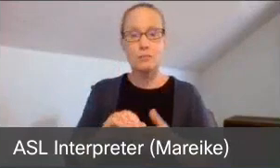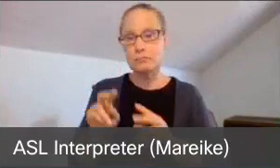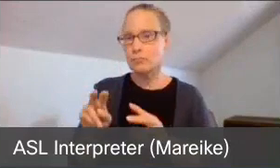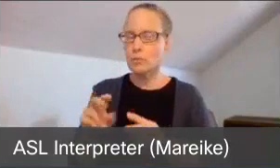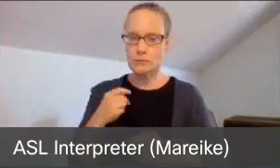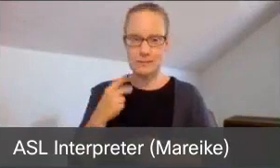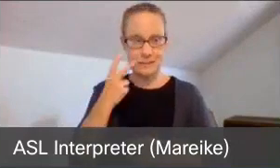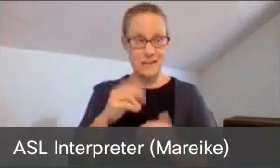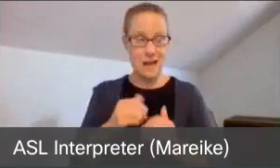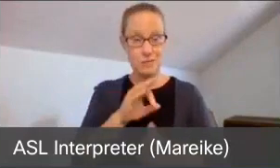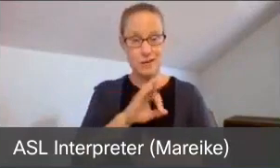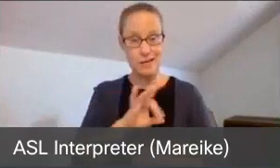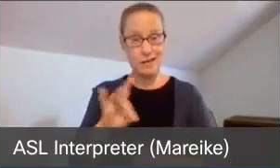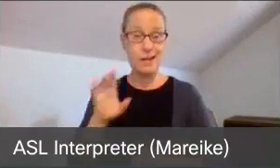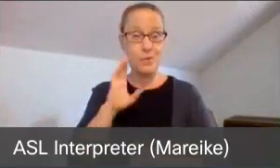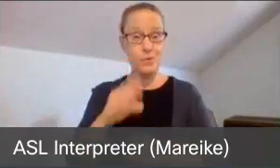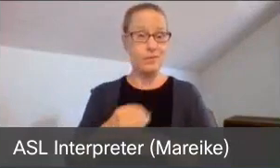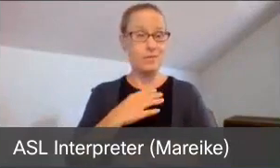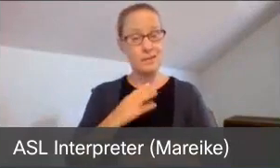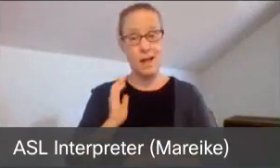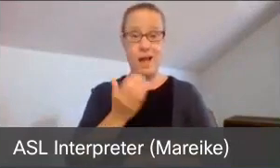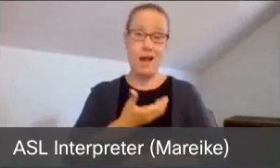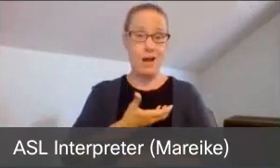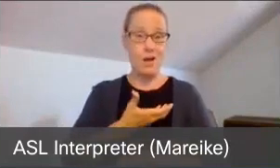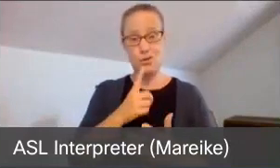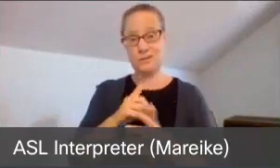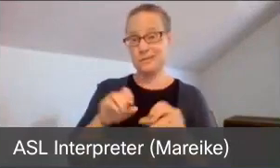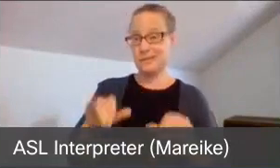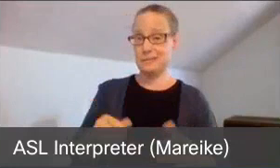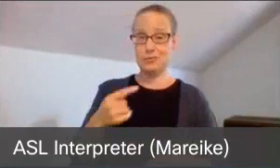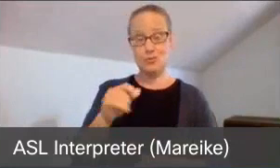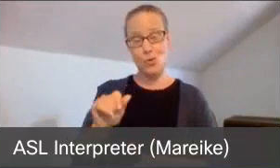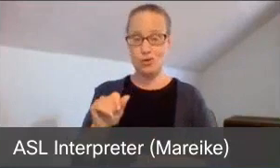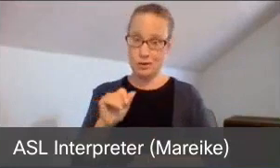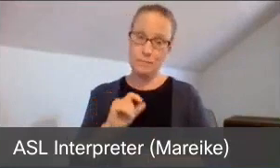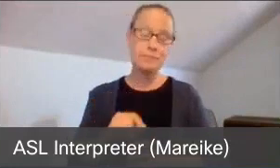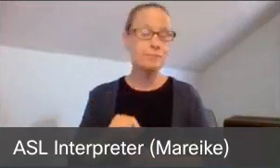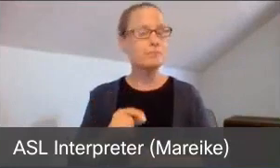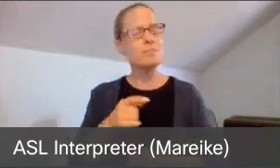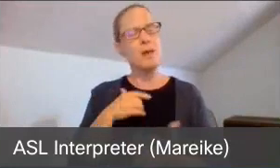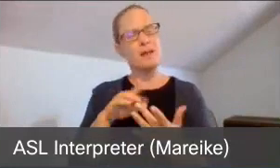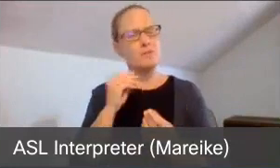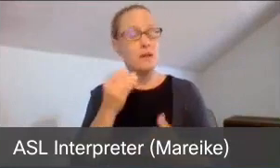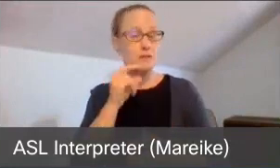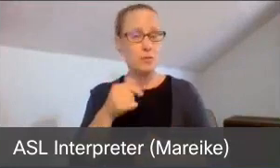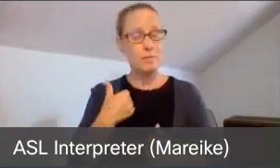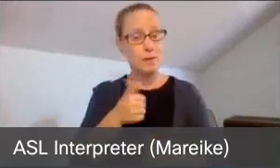is going to affect Georgia even more. This is my contact information if you have any questions. And I